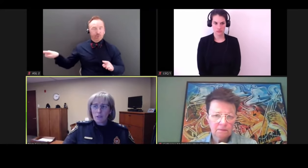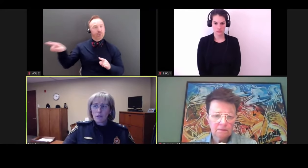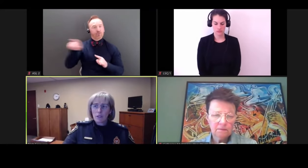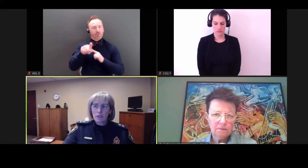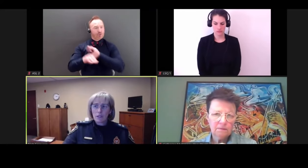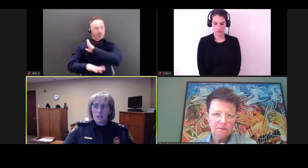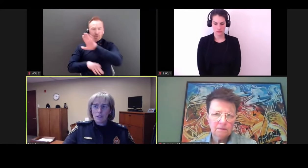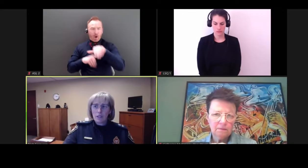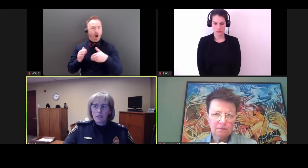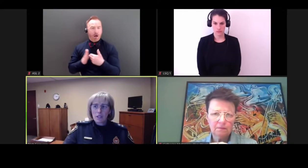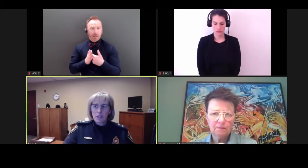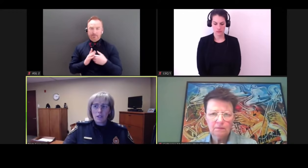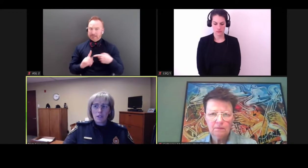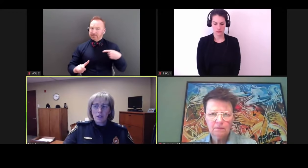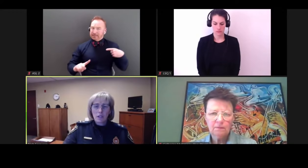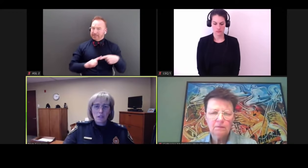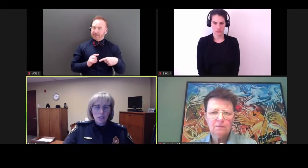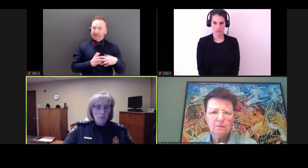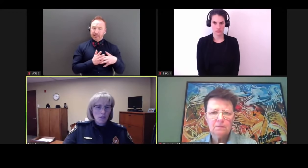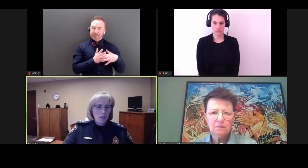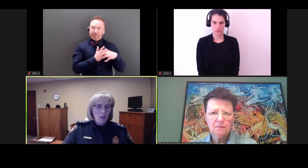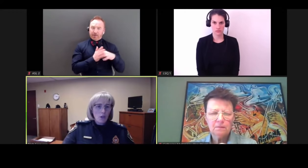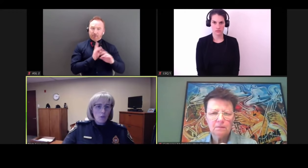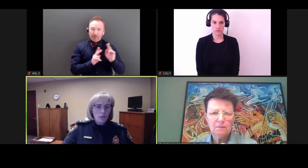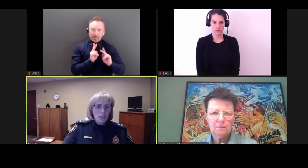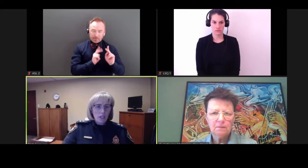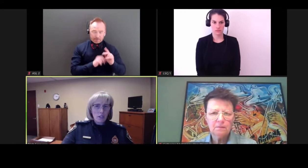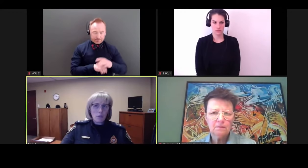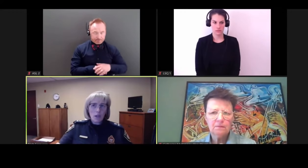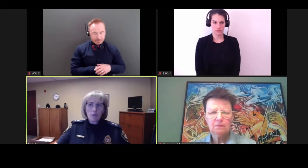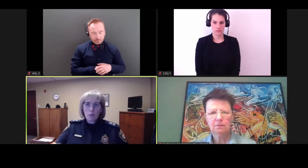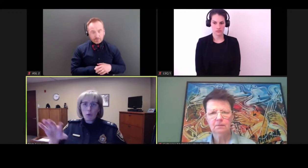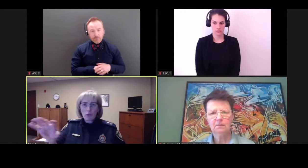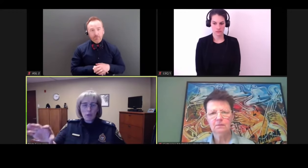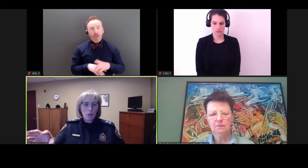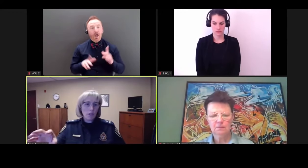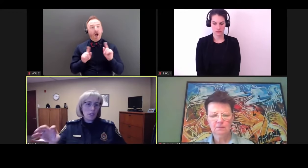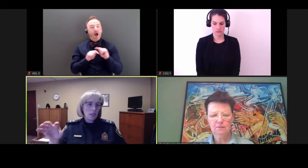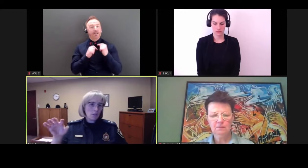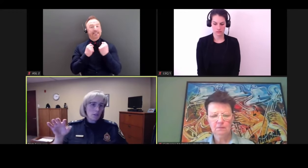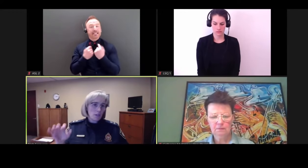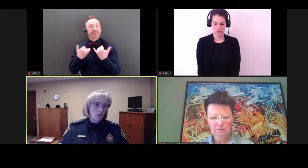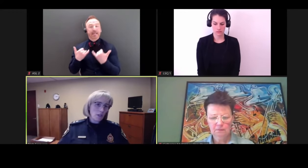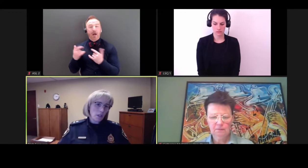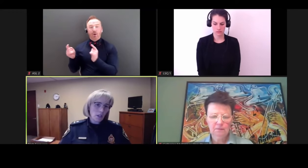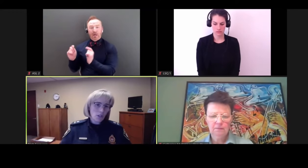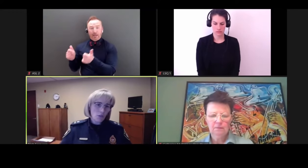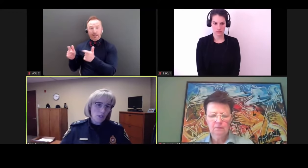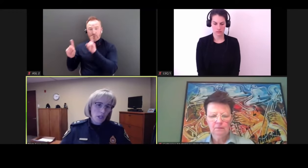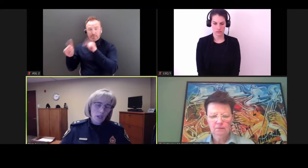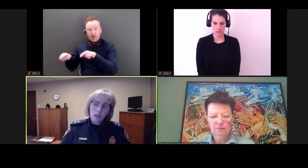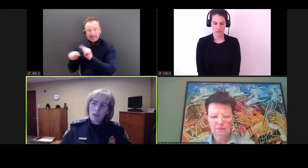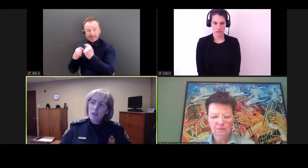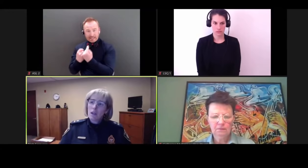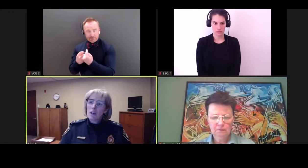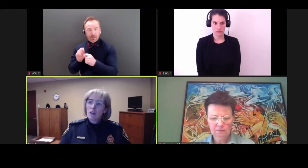can tell you that the NRT teams, we have taken them now from quick response teams addressing issues